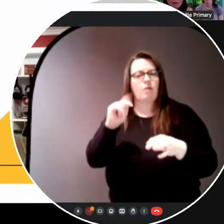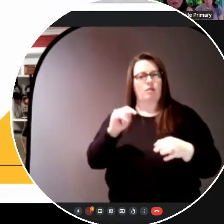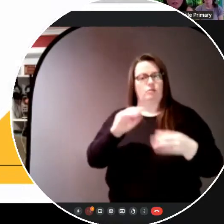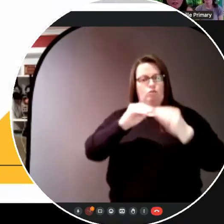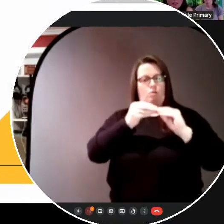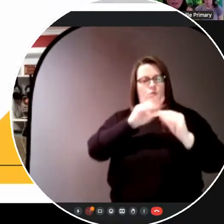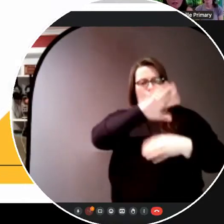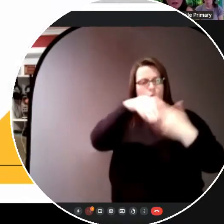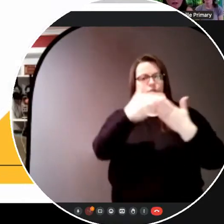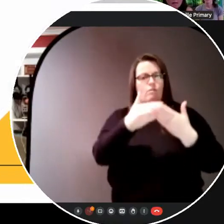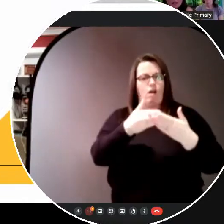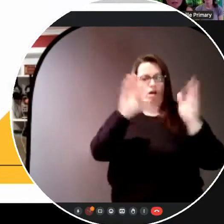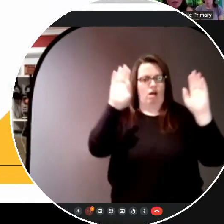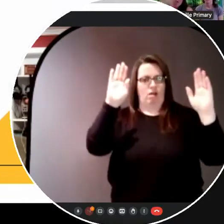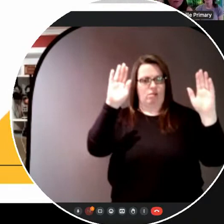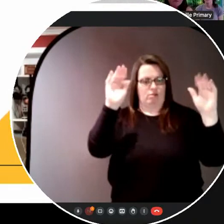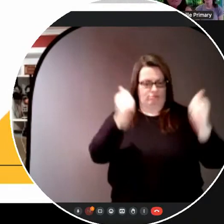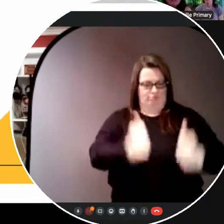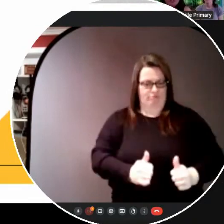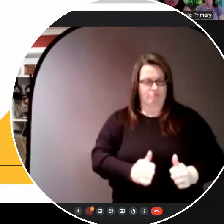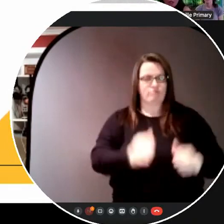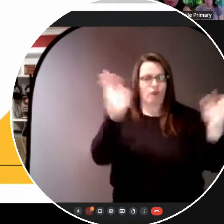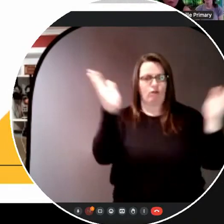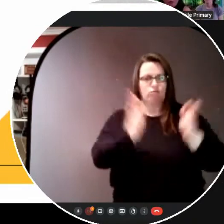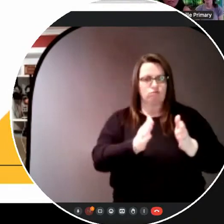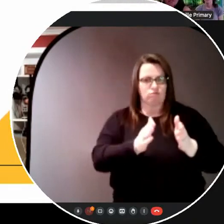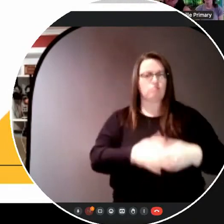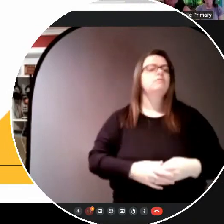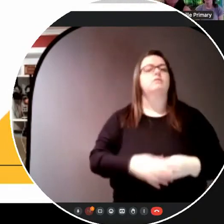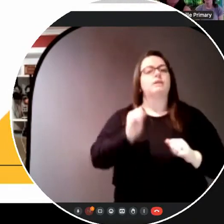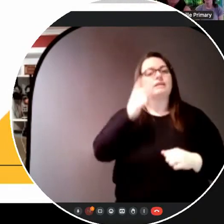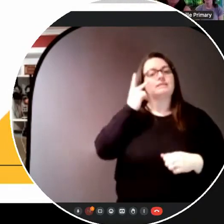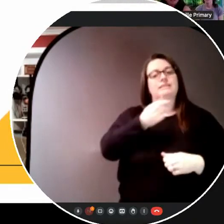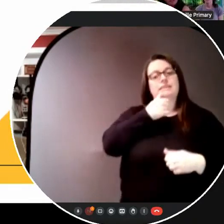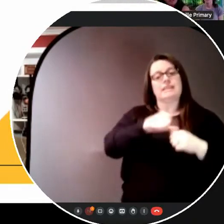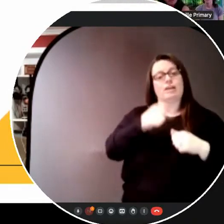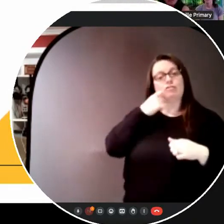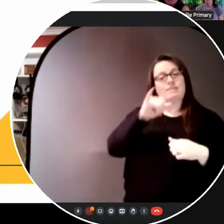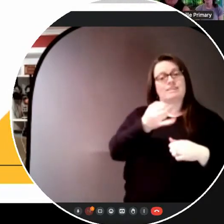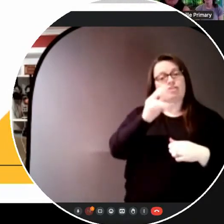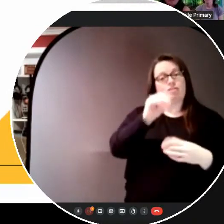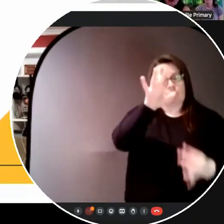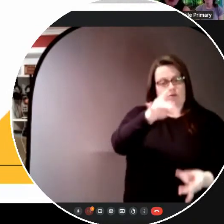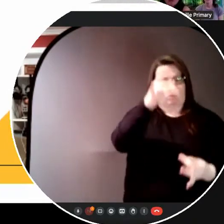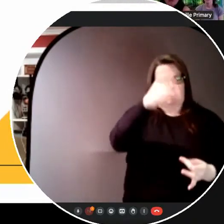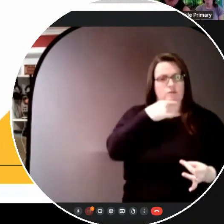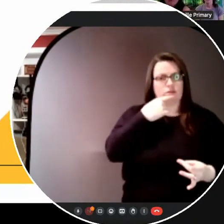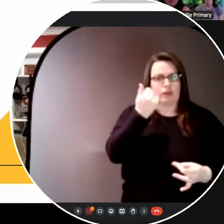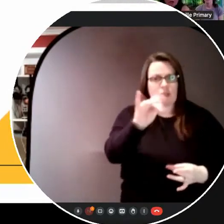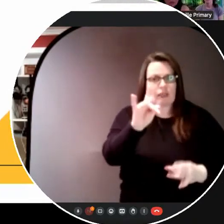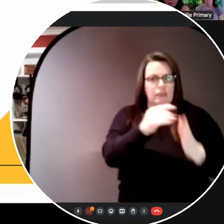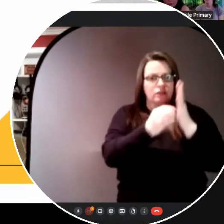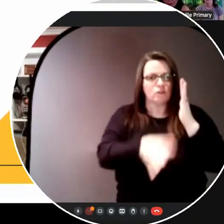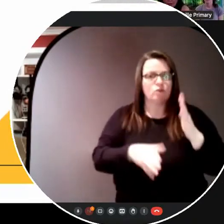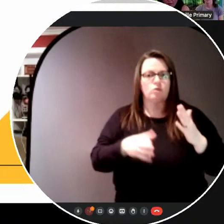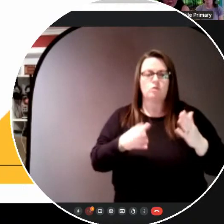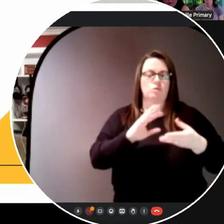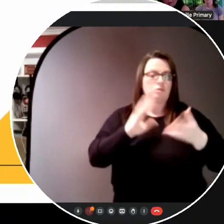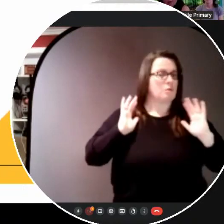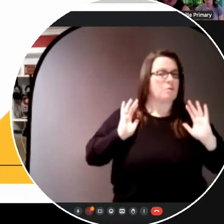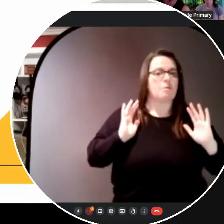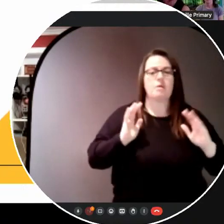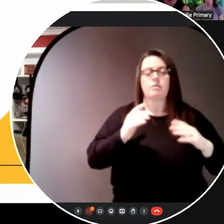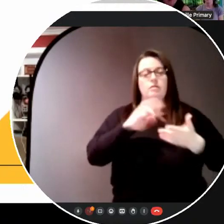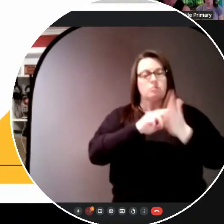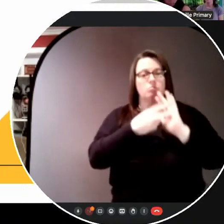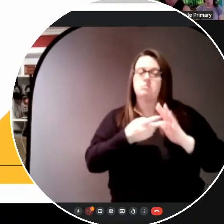And then here we can see that the letter that we received in January that said that there was only 18 students and that we were under threat of having